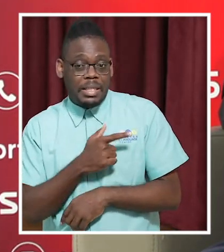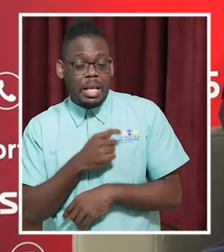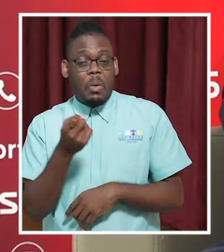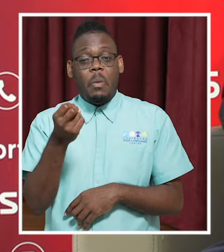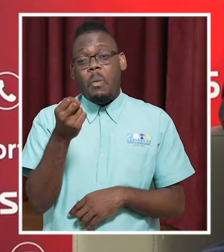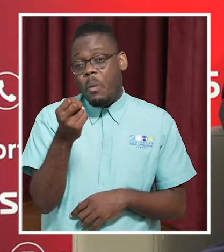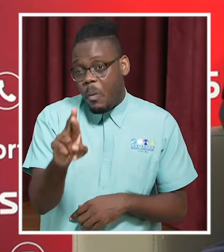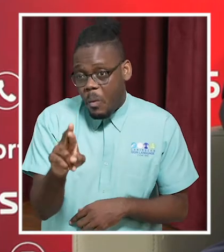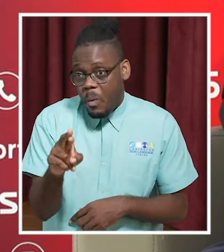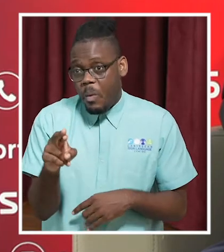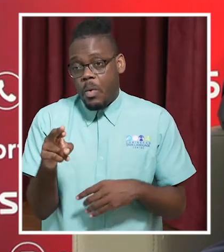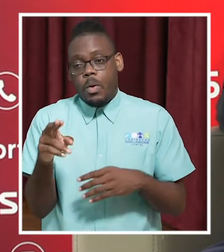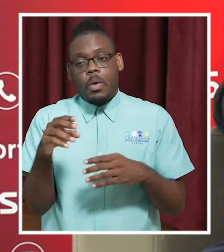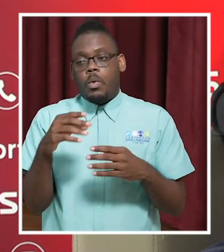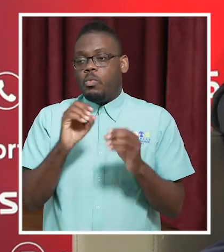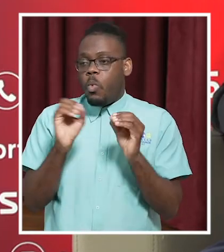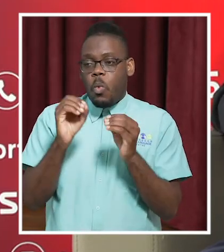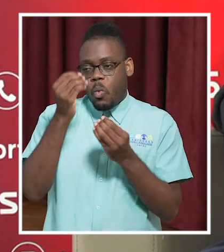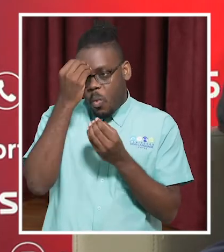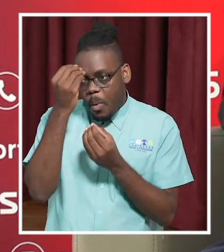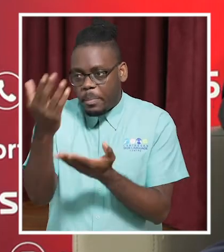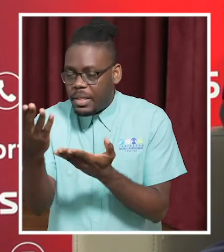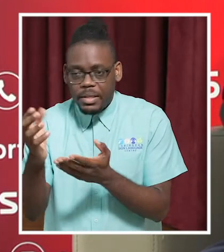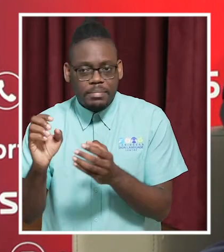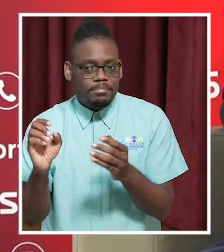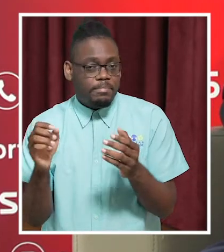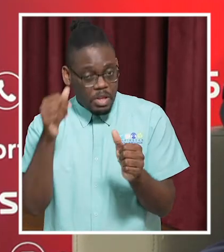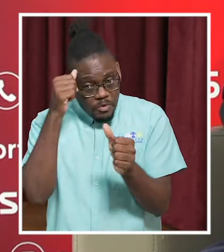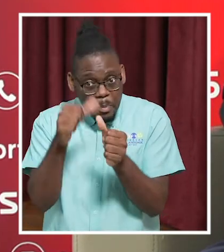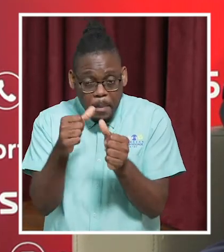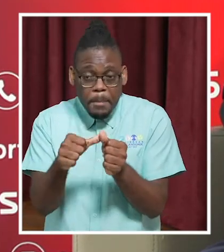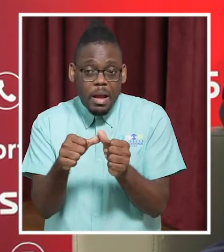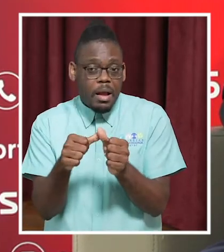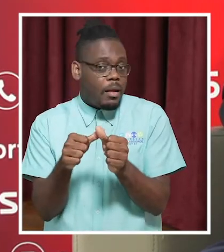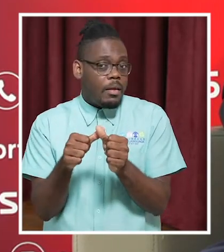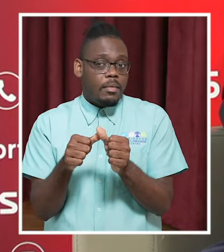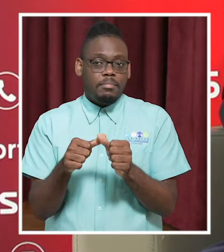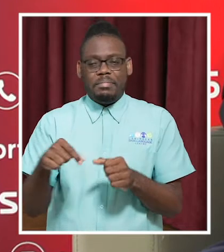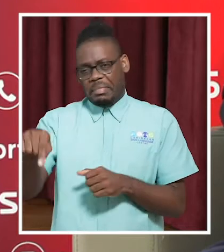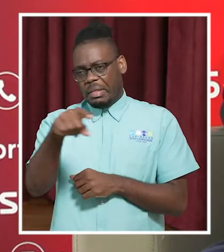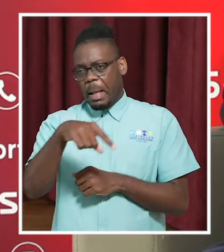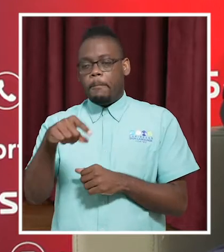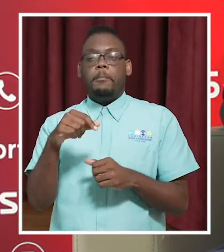have difficulty following instructions. If they're given an instruction, they probably will not be able to